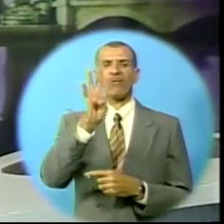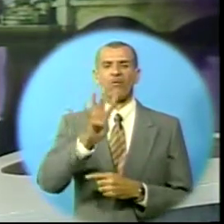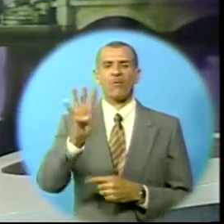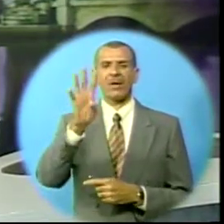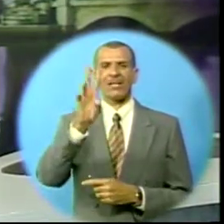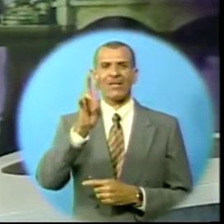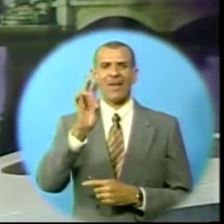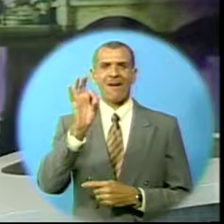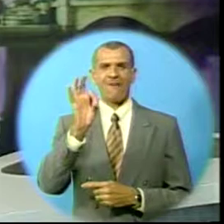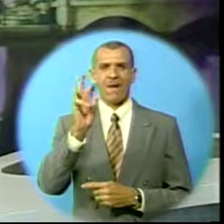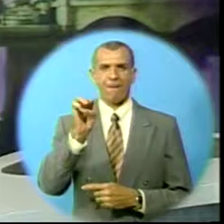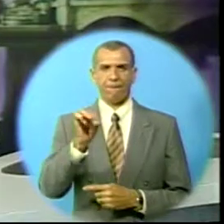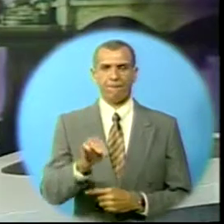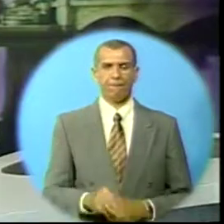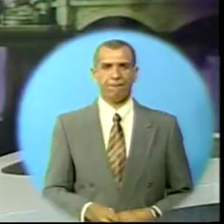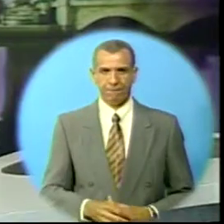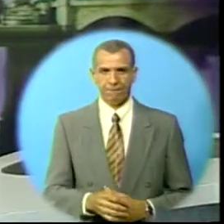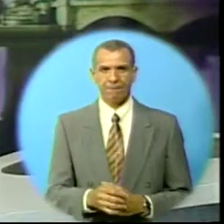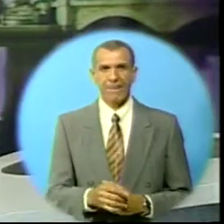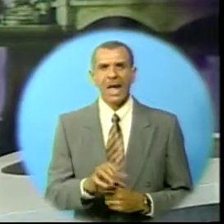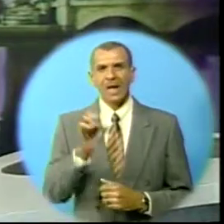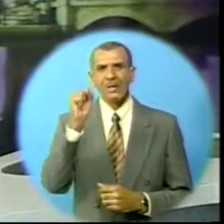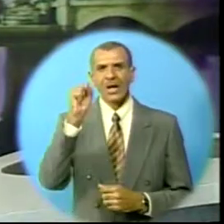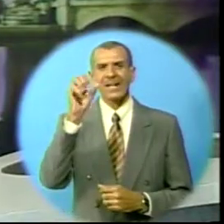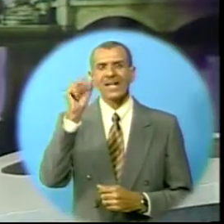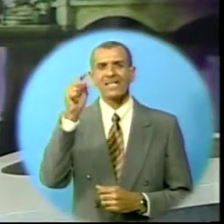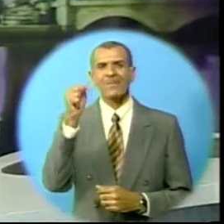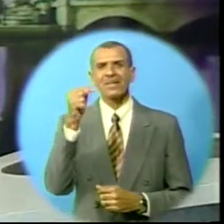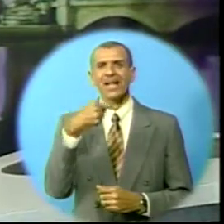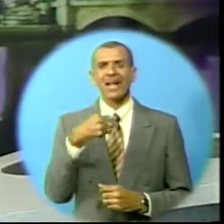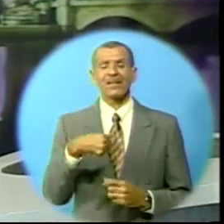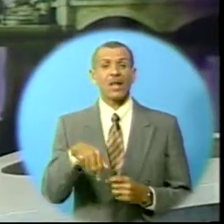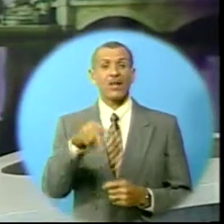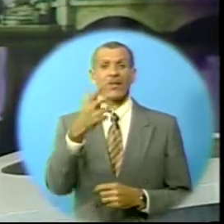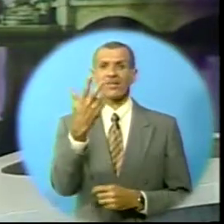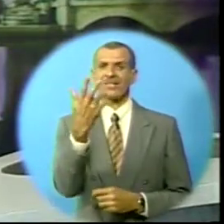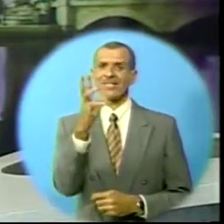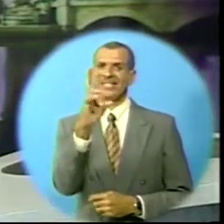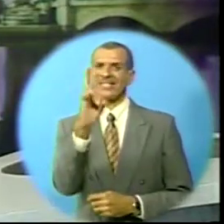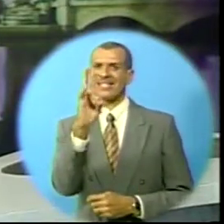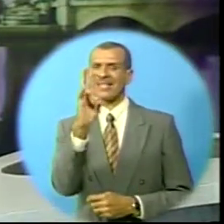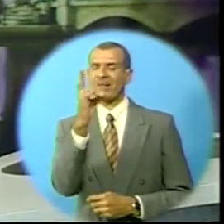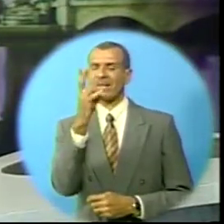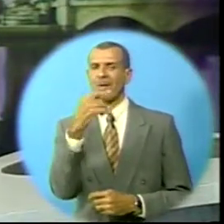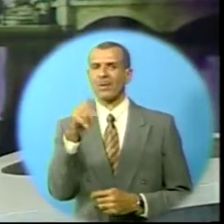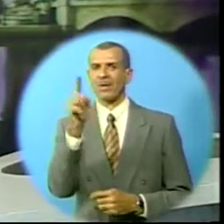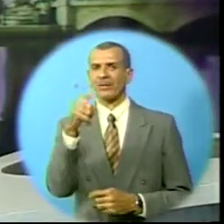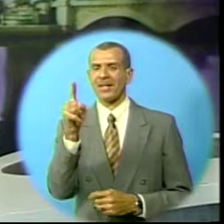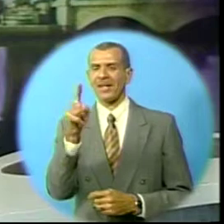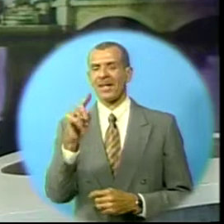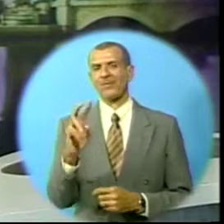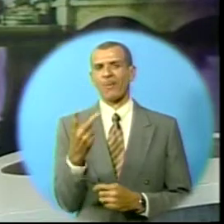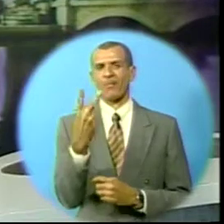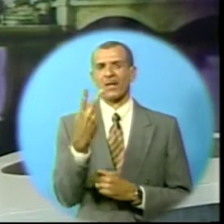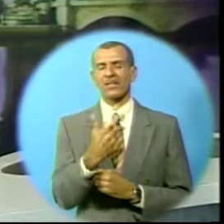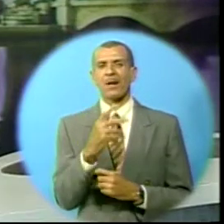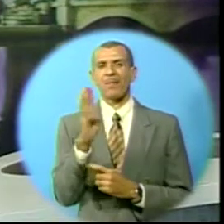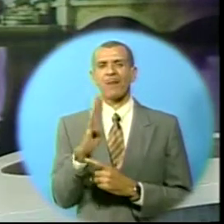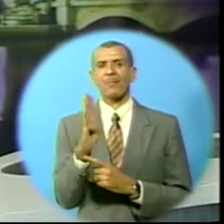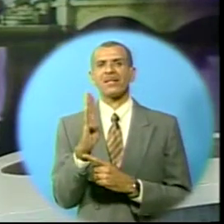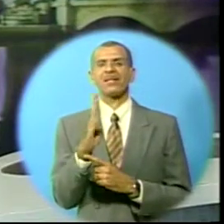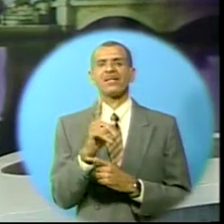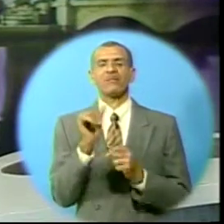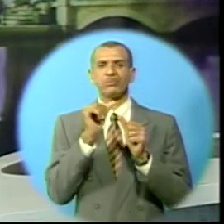FM. Sean Simpson tallied 17 points to lead 4 players in double-figure scoring as Barbados men